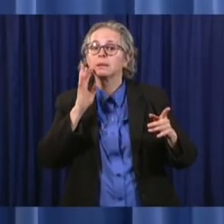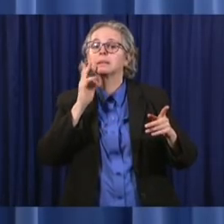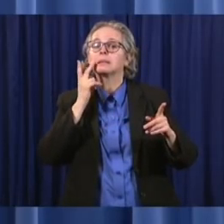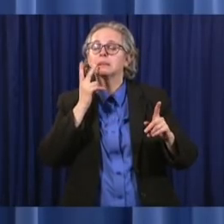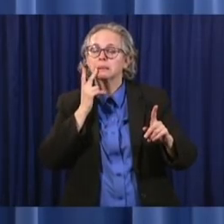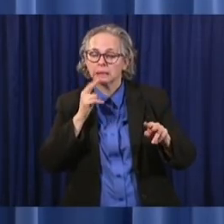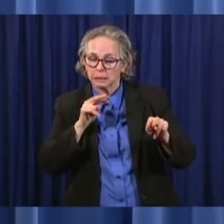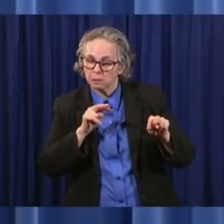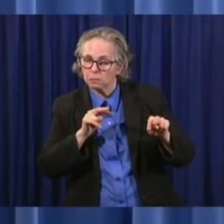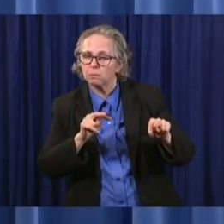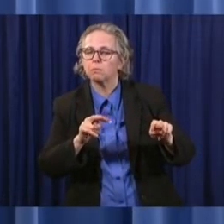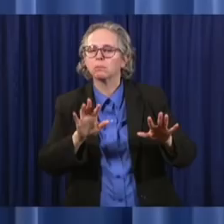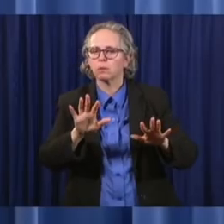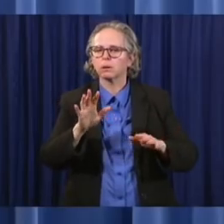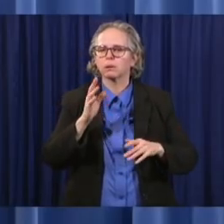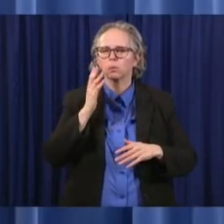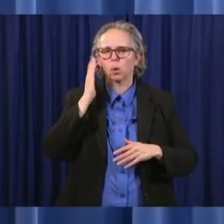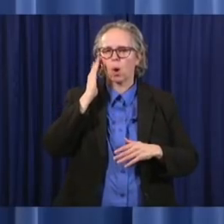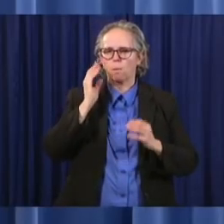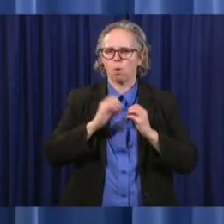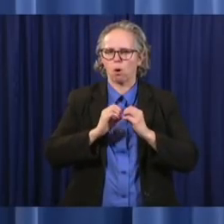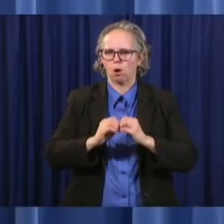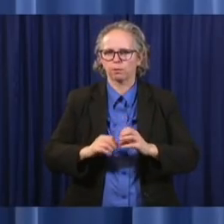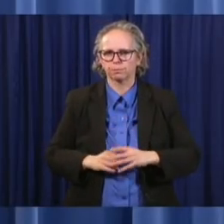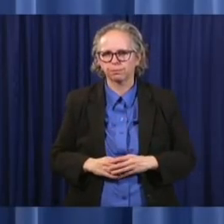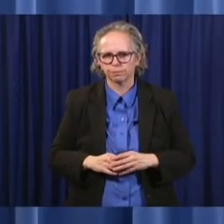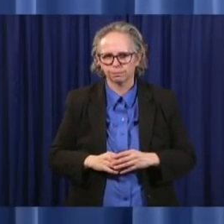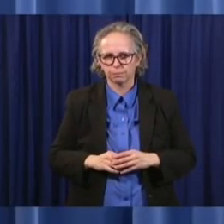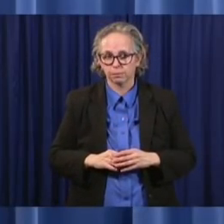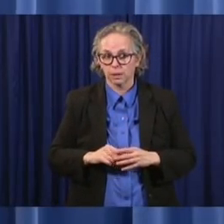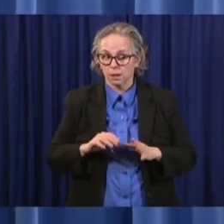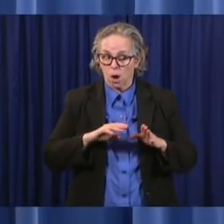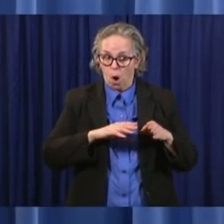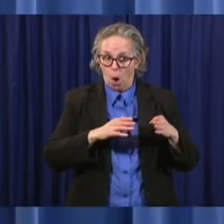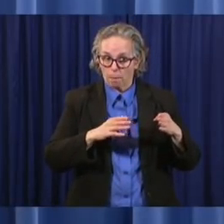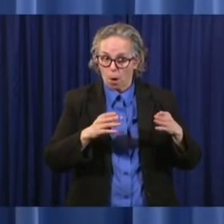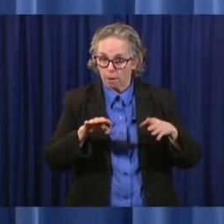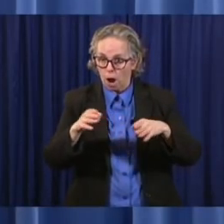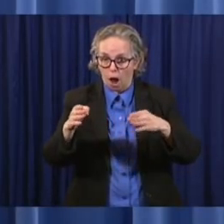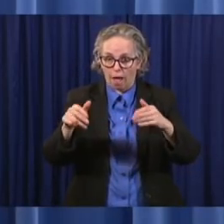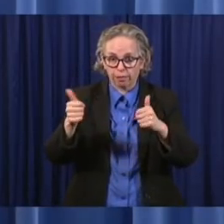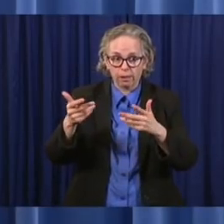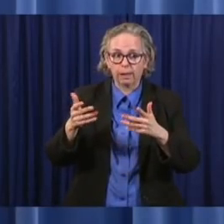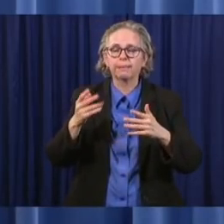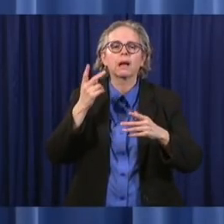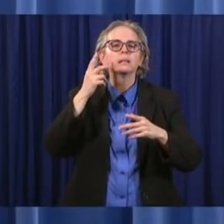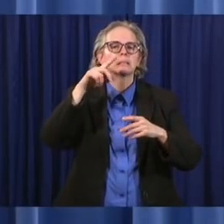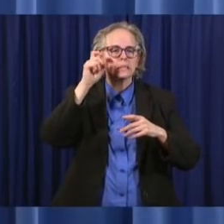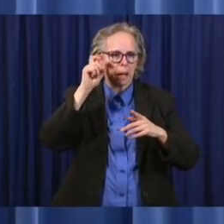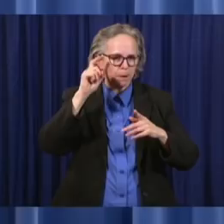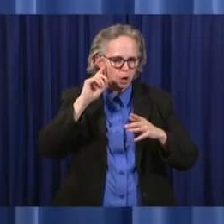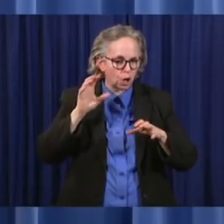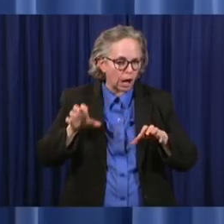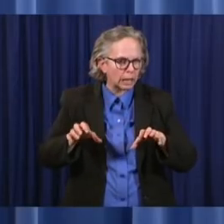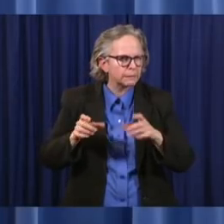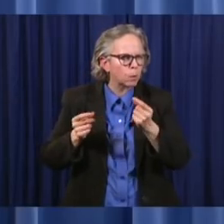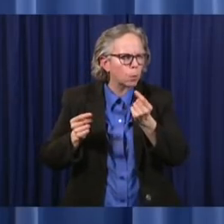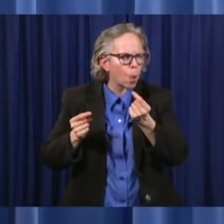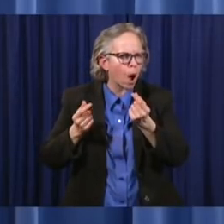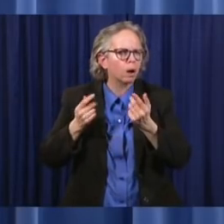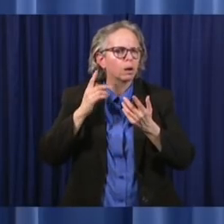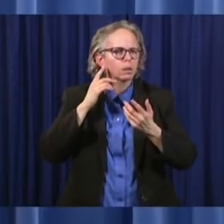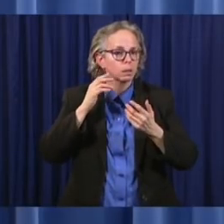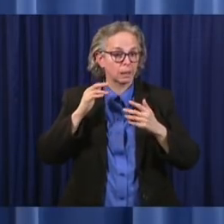that, that we're going to move forward on for summer activities. But again, the larger gatherings